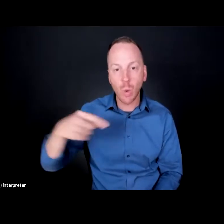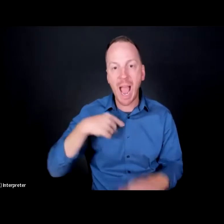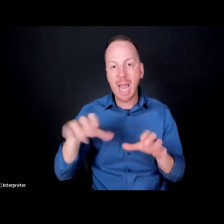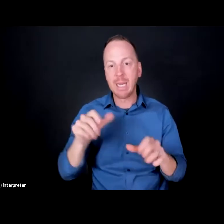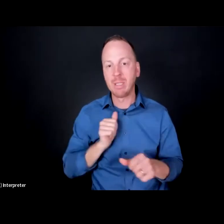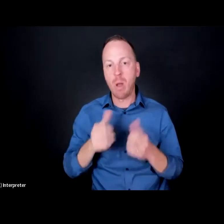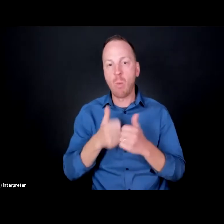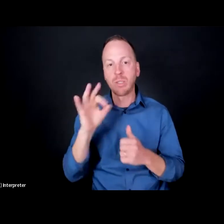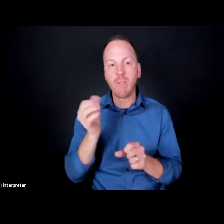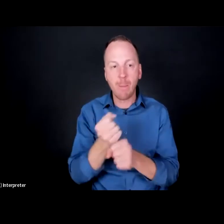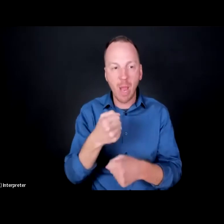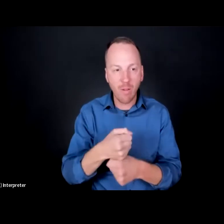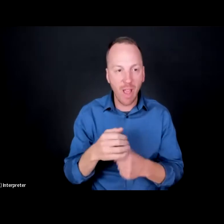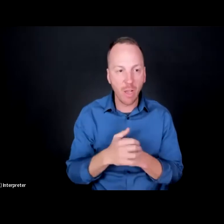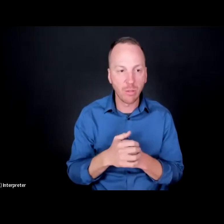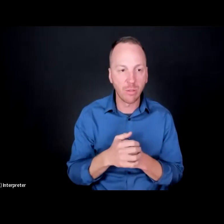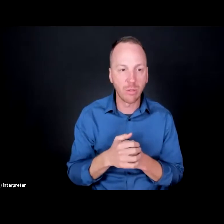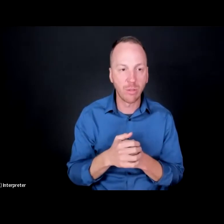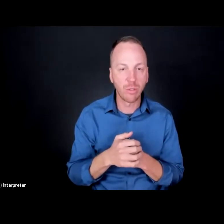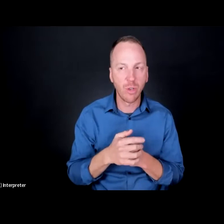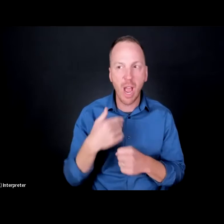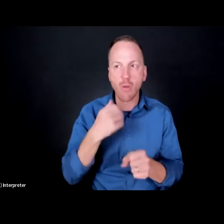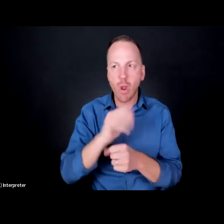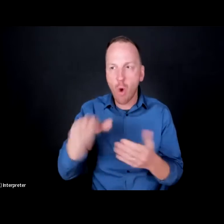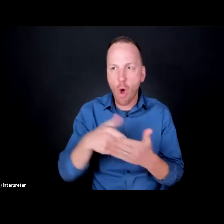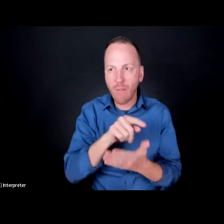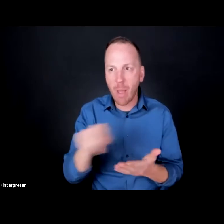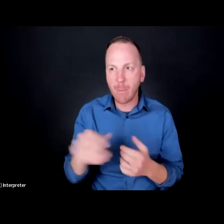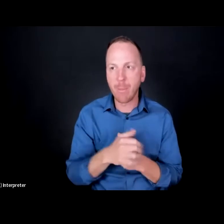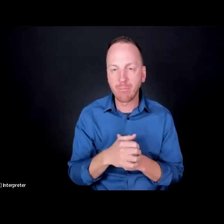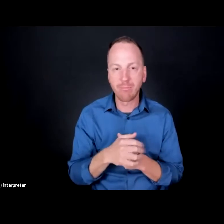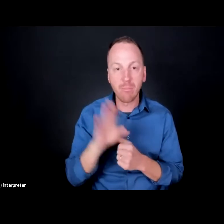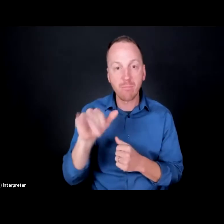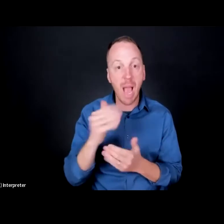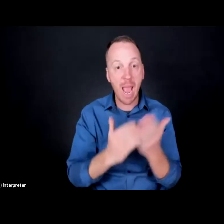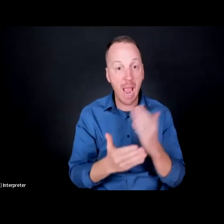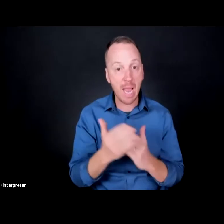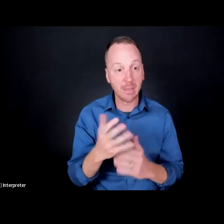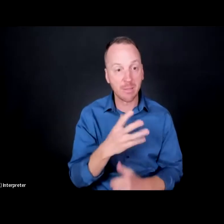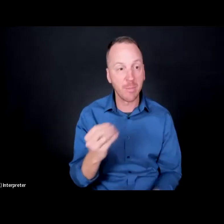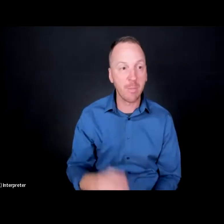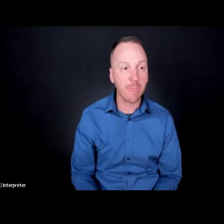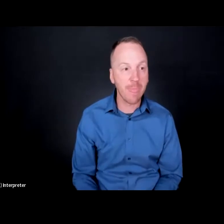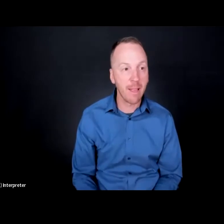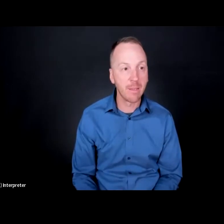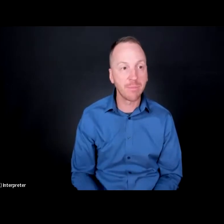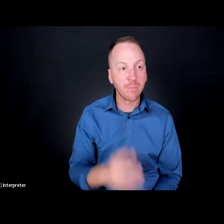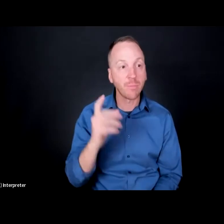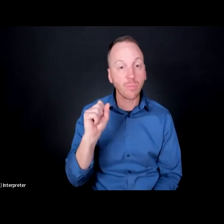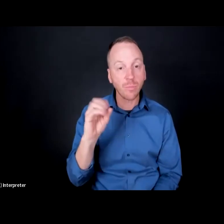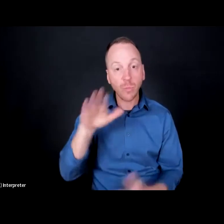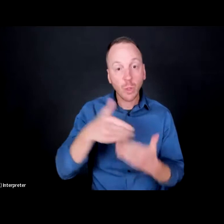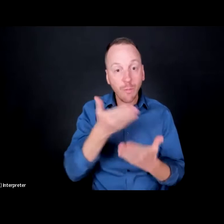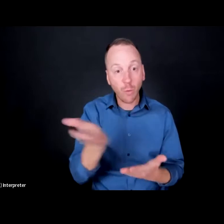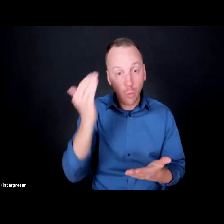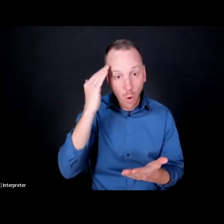the manufacture, I created all of them by hand. And just so all of you